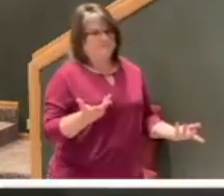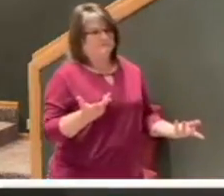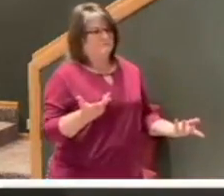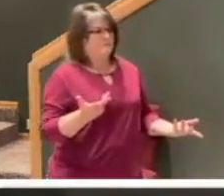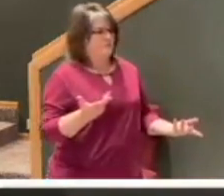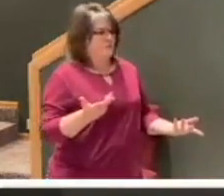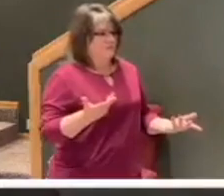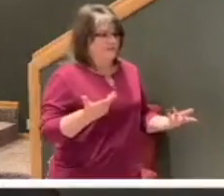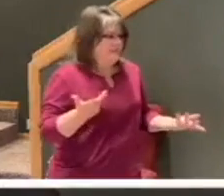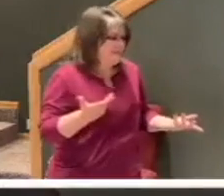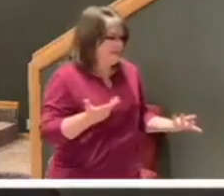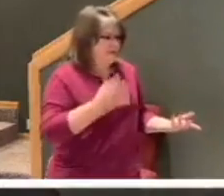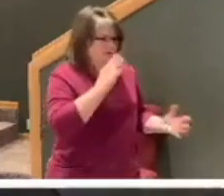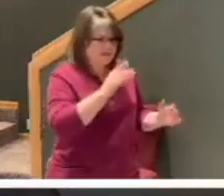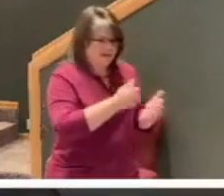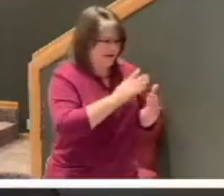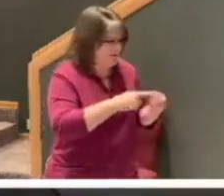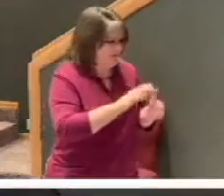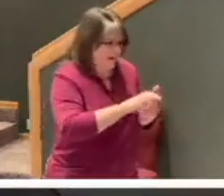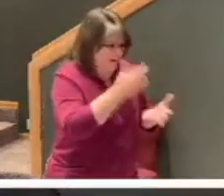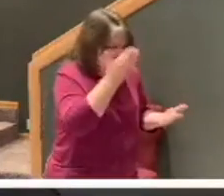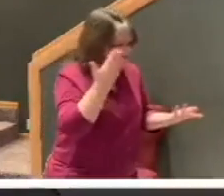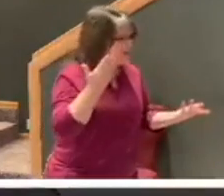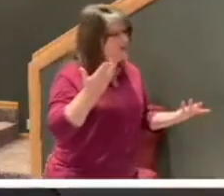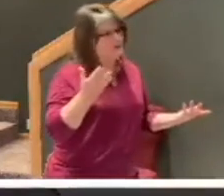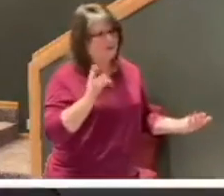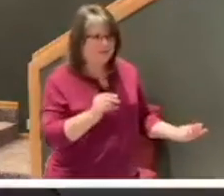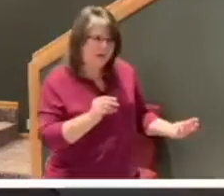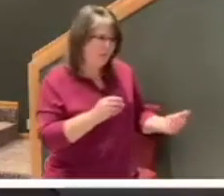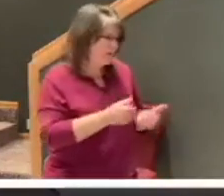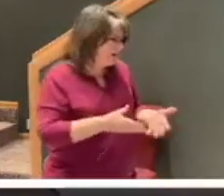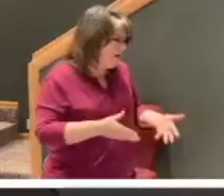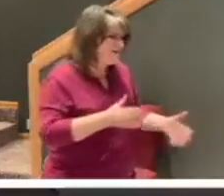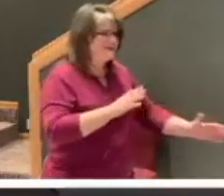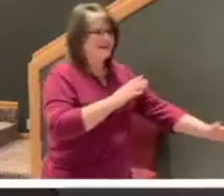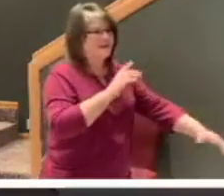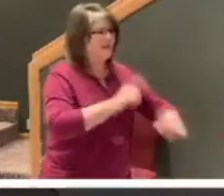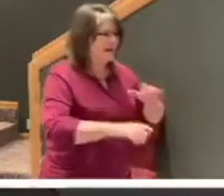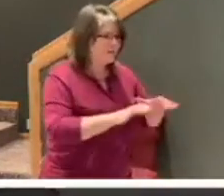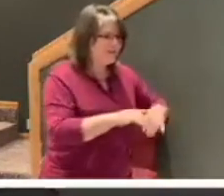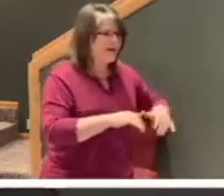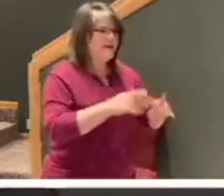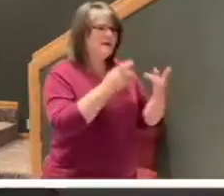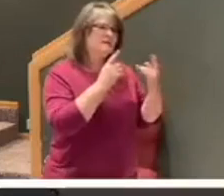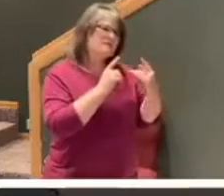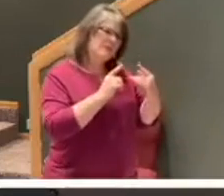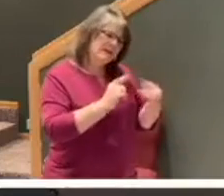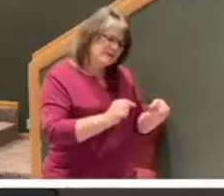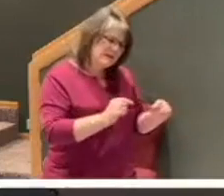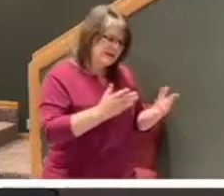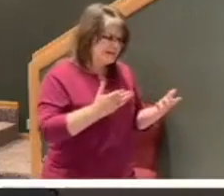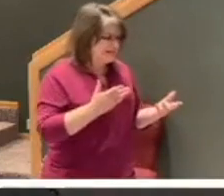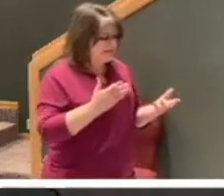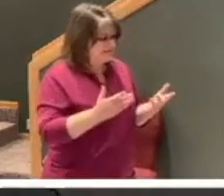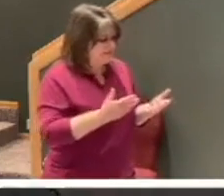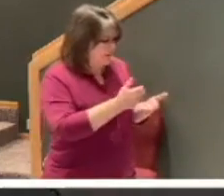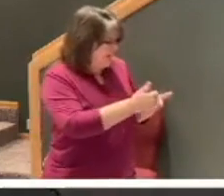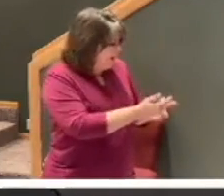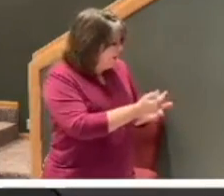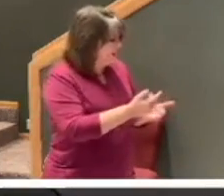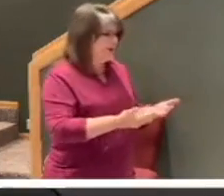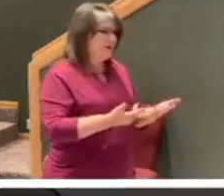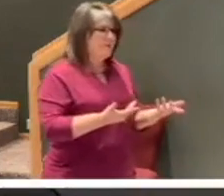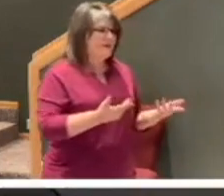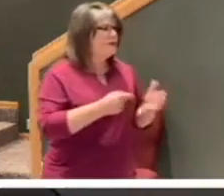know, speak everything about marriage that I know. Well, that's going to be lost. And so just tried to get resource her a little bit,